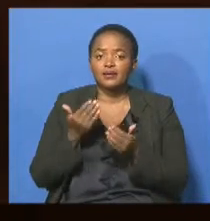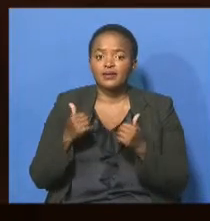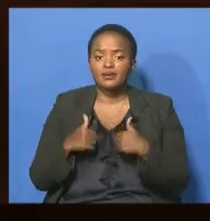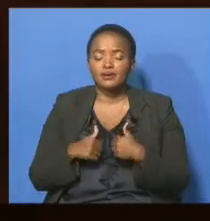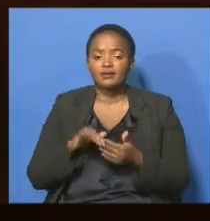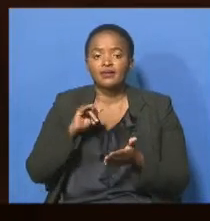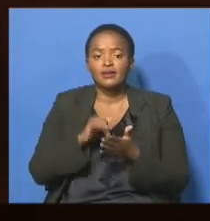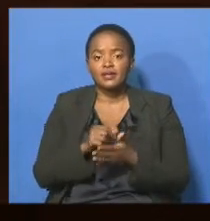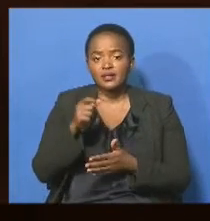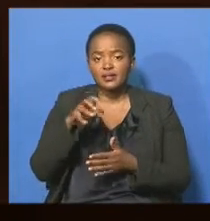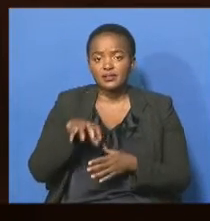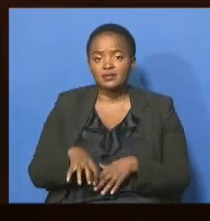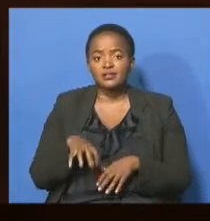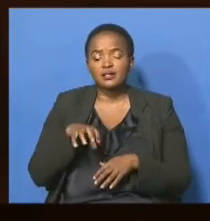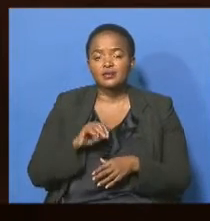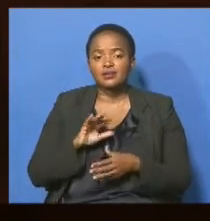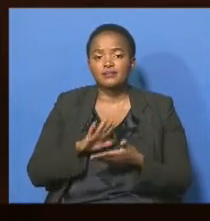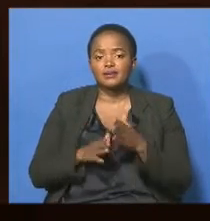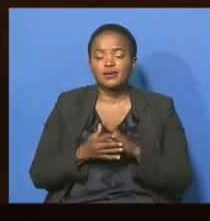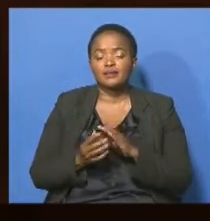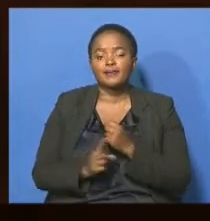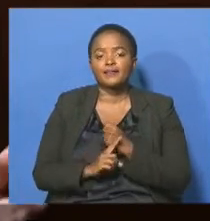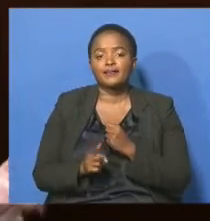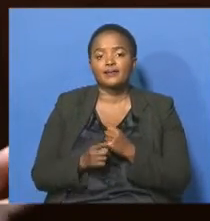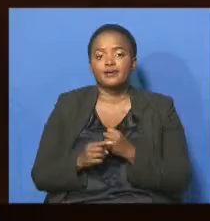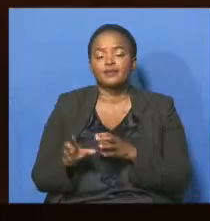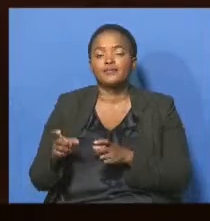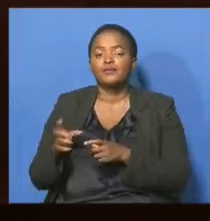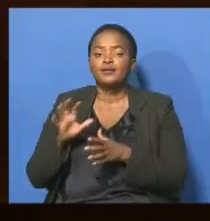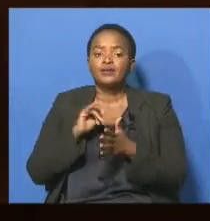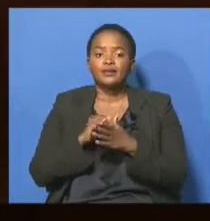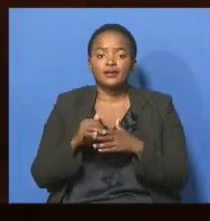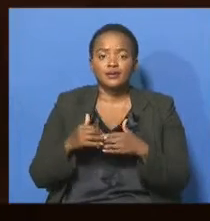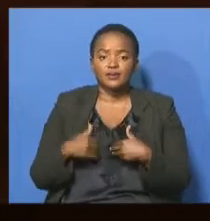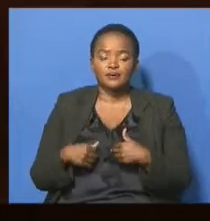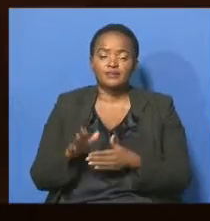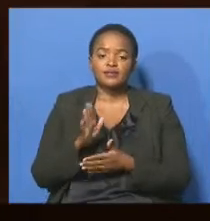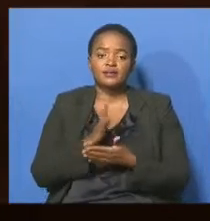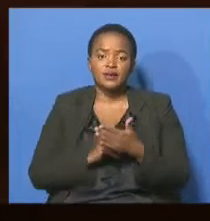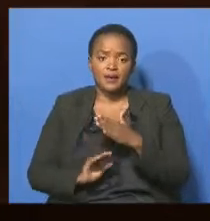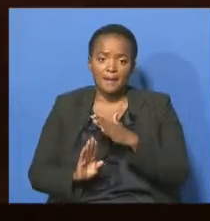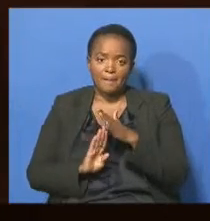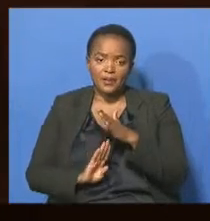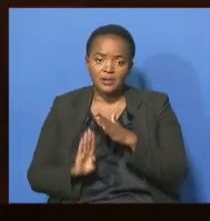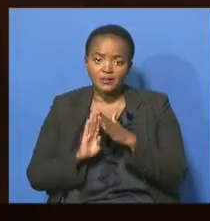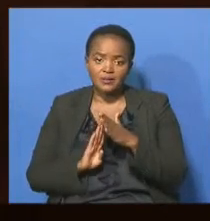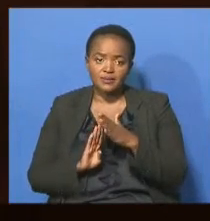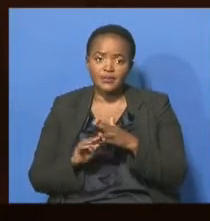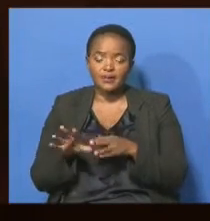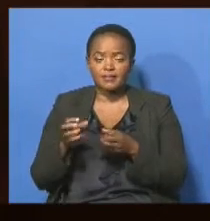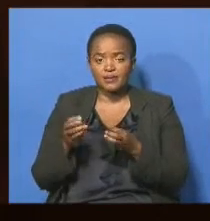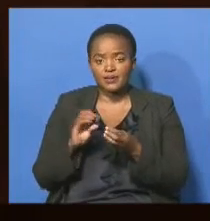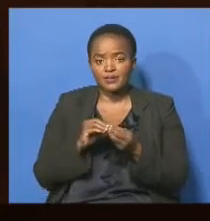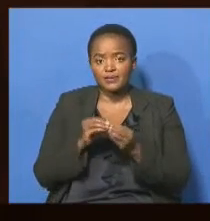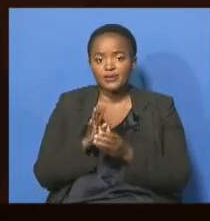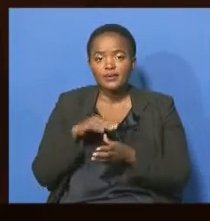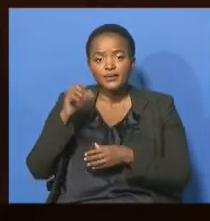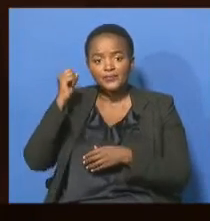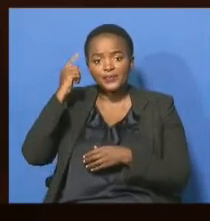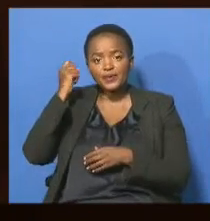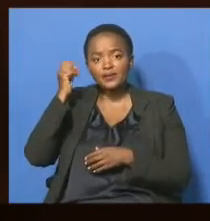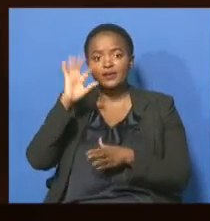that child falling into crime. We also have the bases, posts, and so forth. You understand